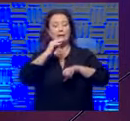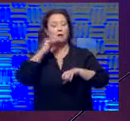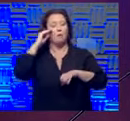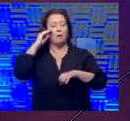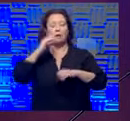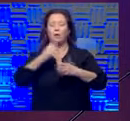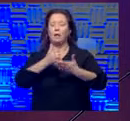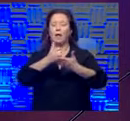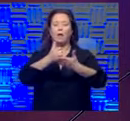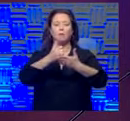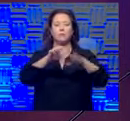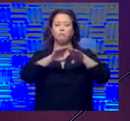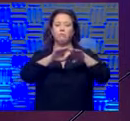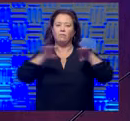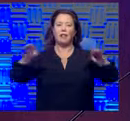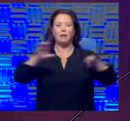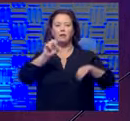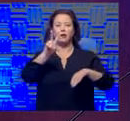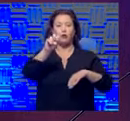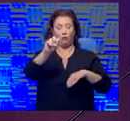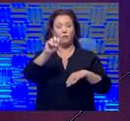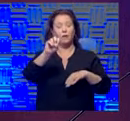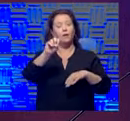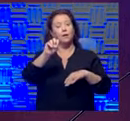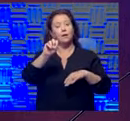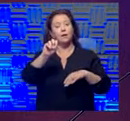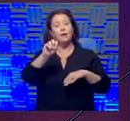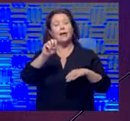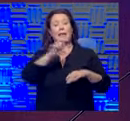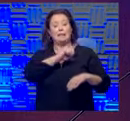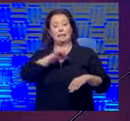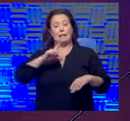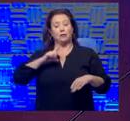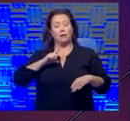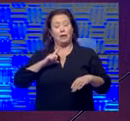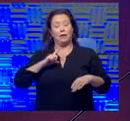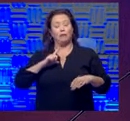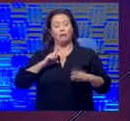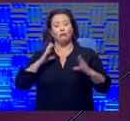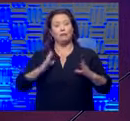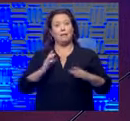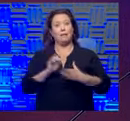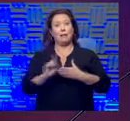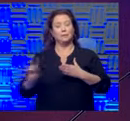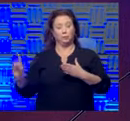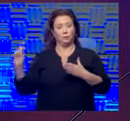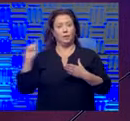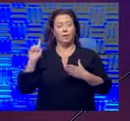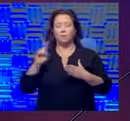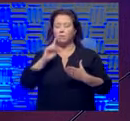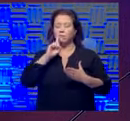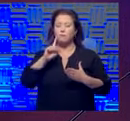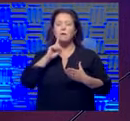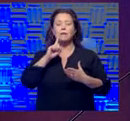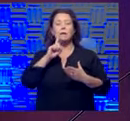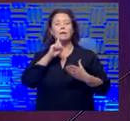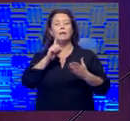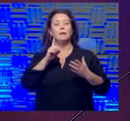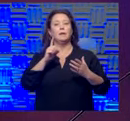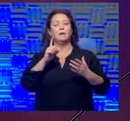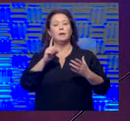curve more than anything else. And the actions by the legislature last week really, in many